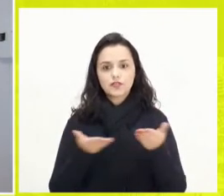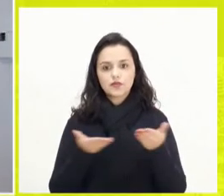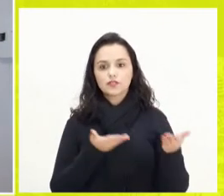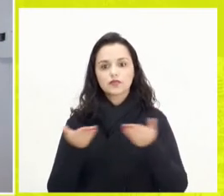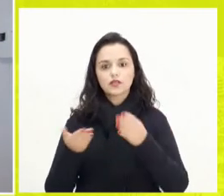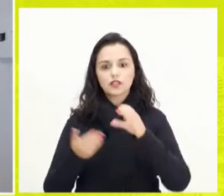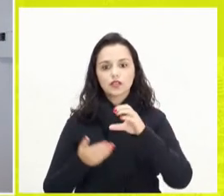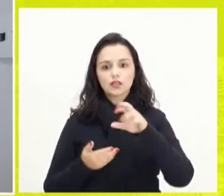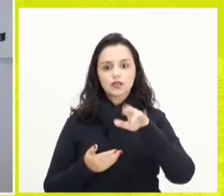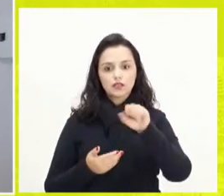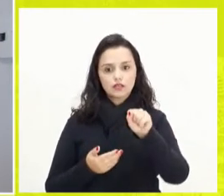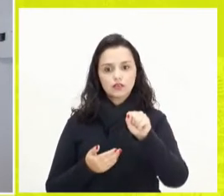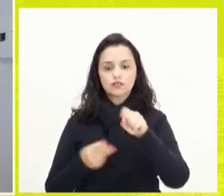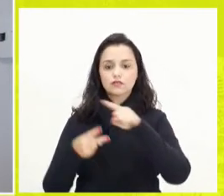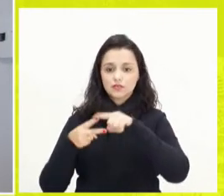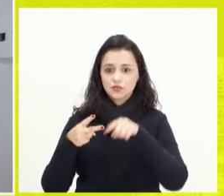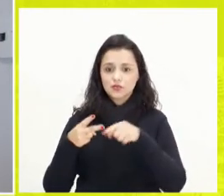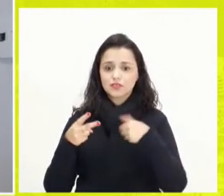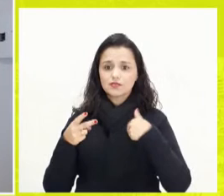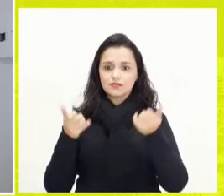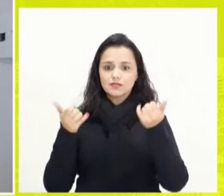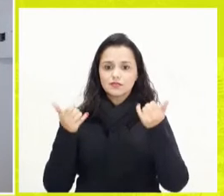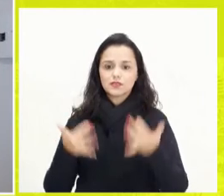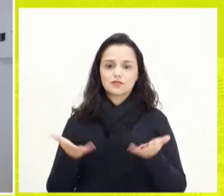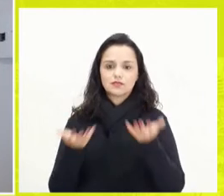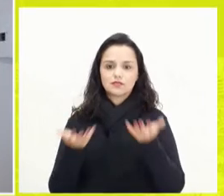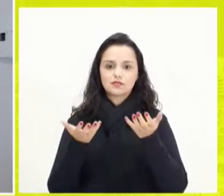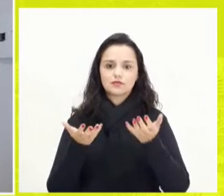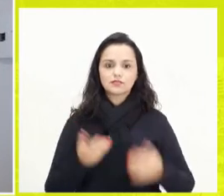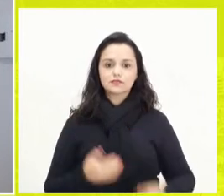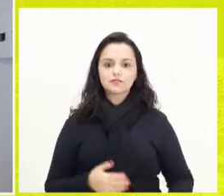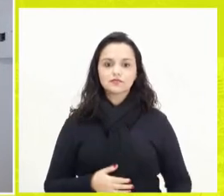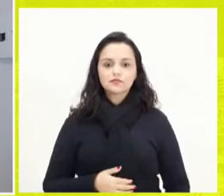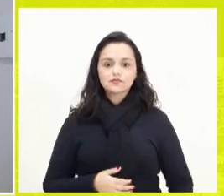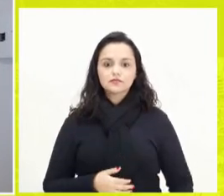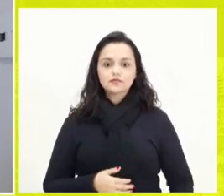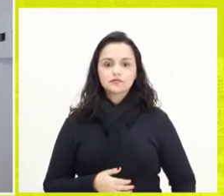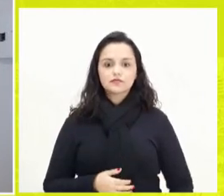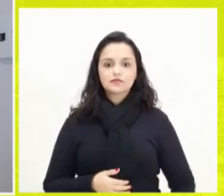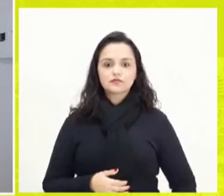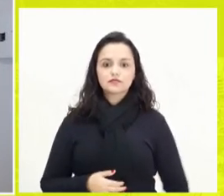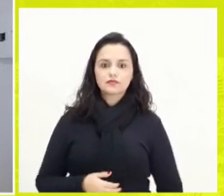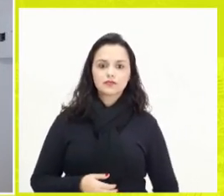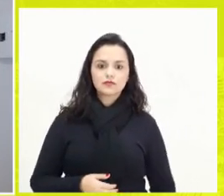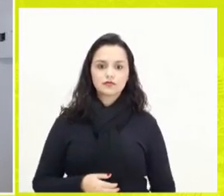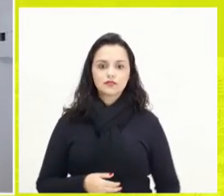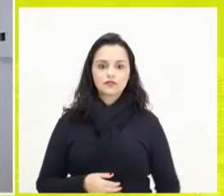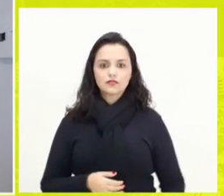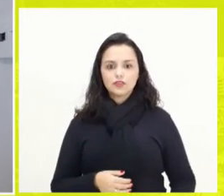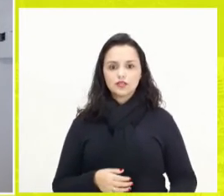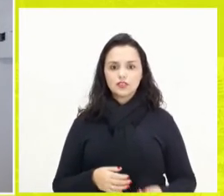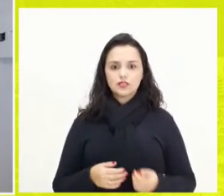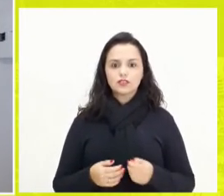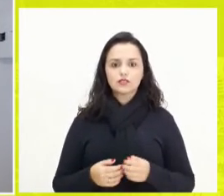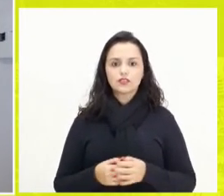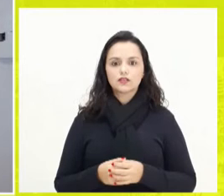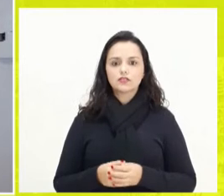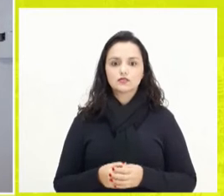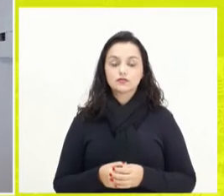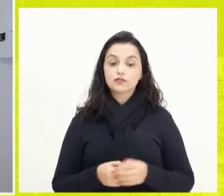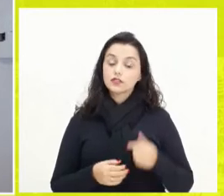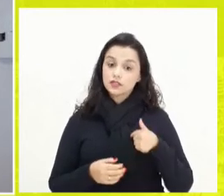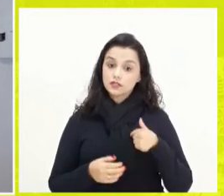important and i'd like to pass the word to chris but i think these are some points that i it comes to my mind well